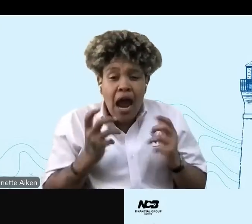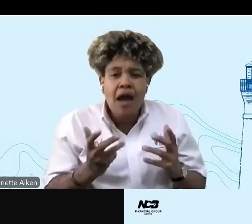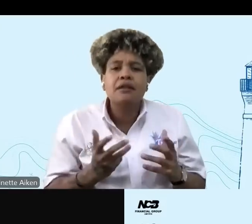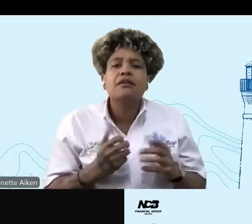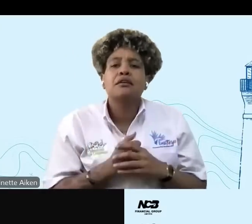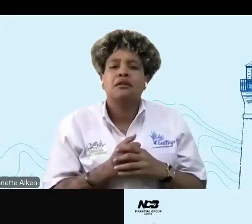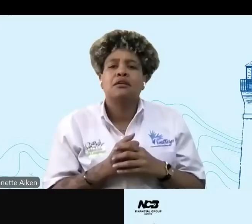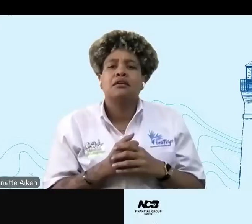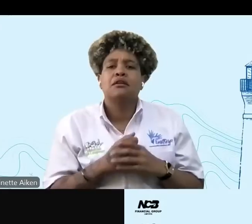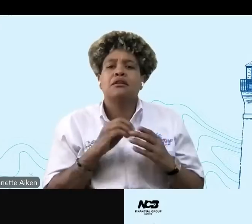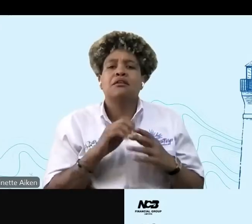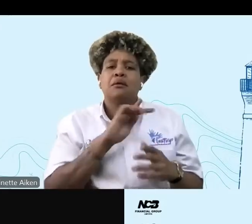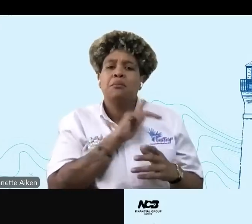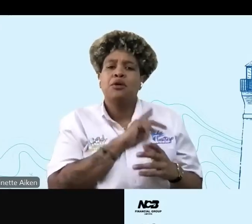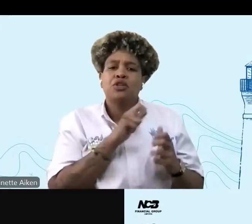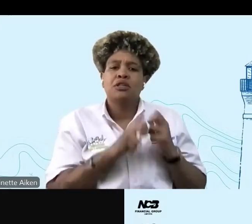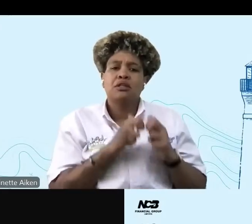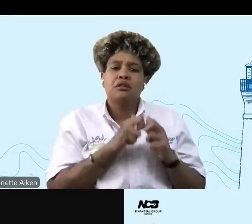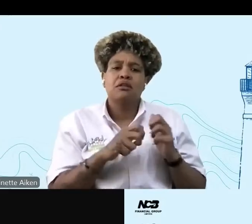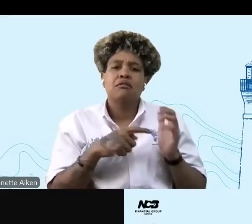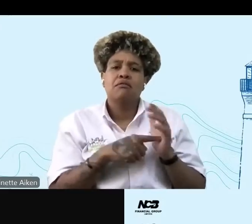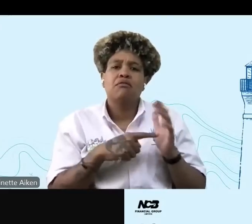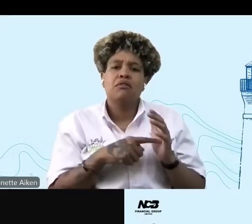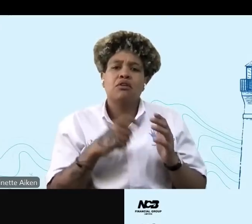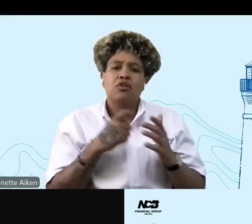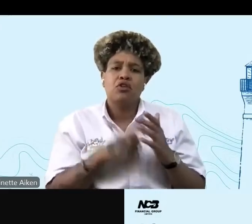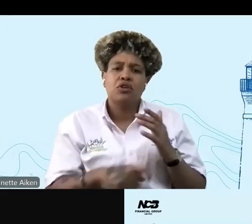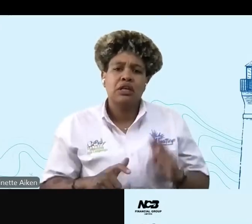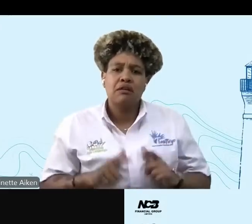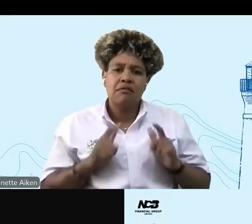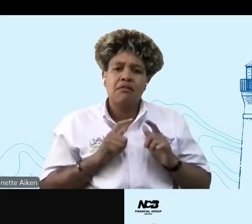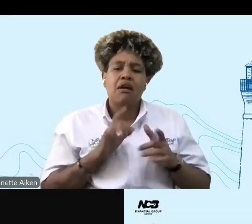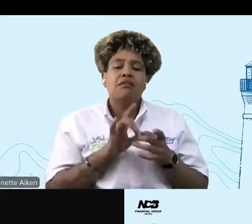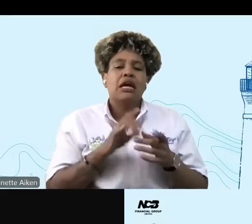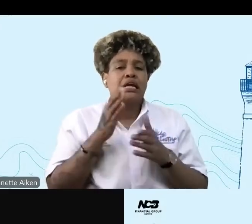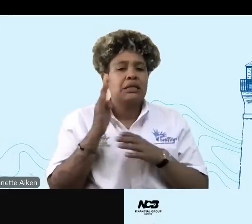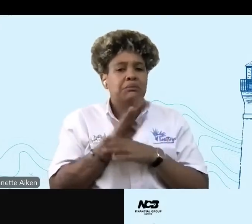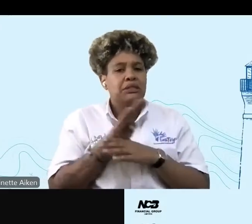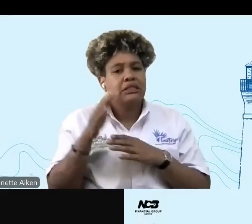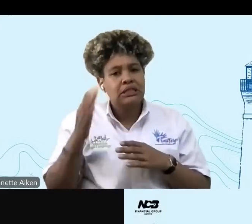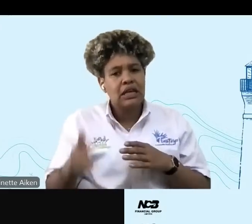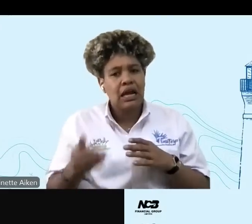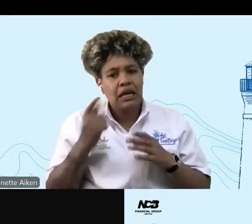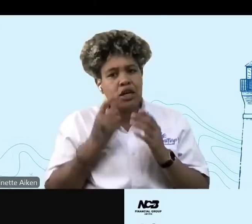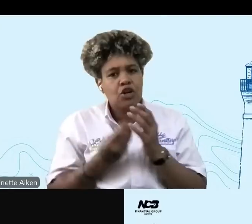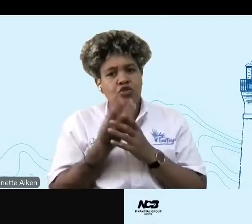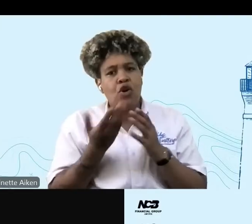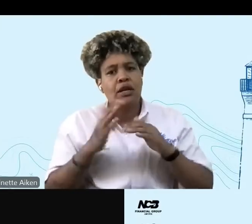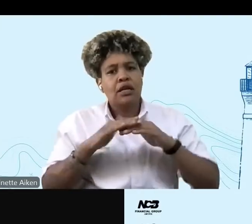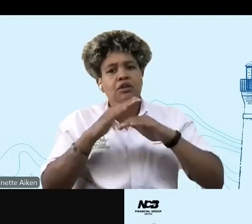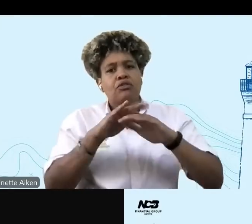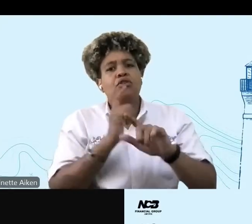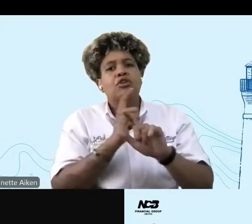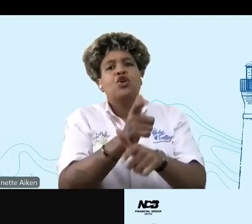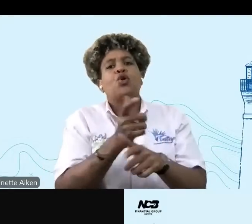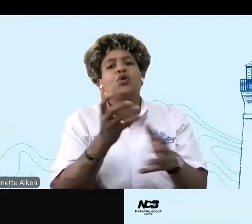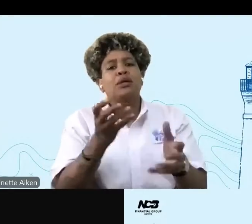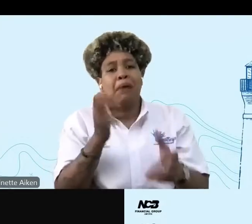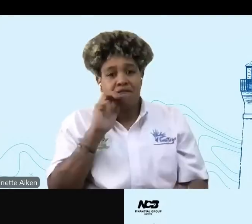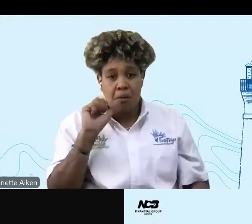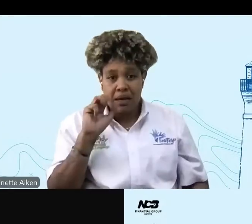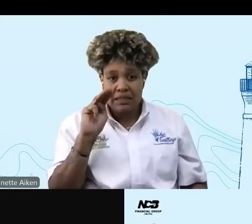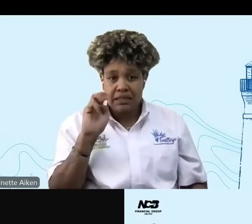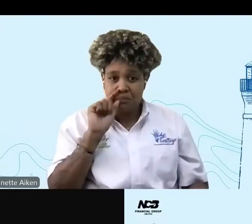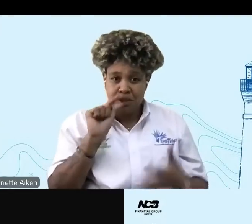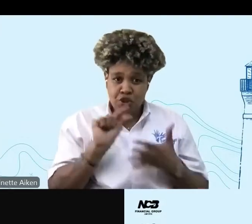amidst personal difficulties to afford the cost of living. And on the business side, is there a growing increase in loan demand from SMEs to